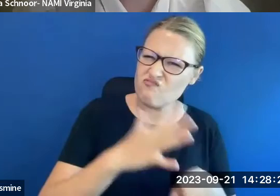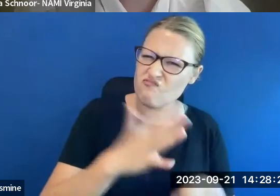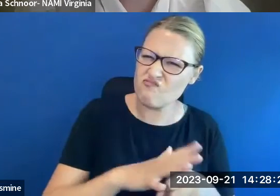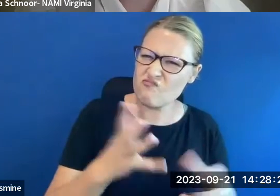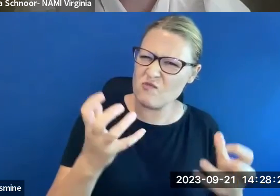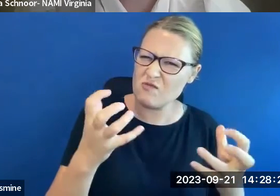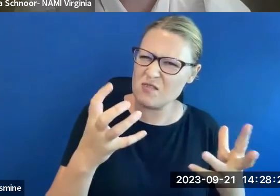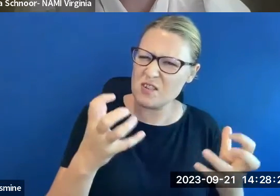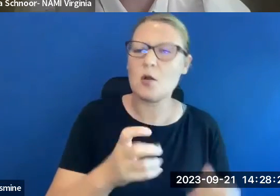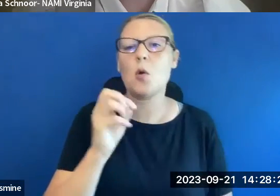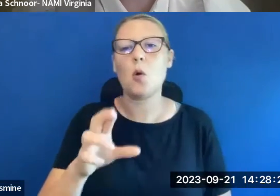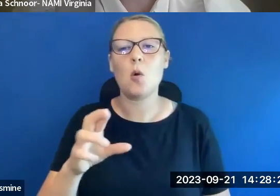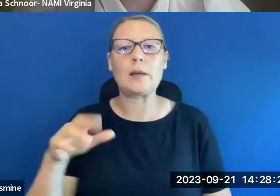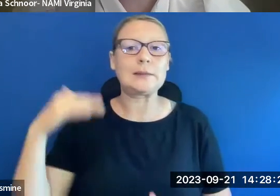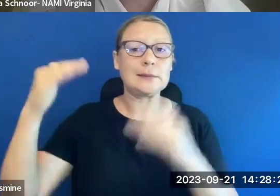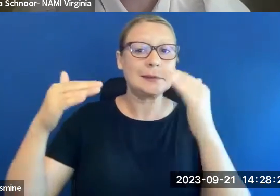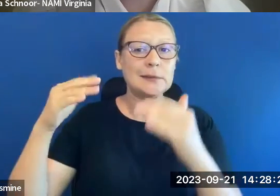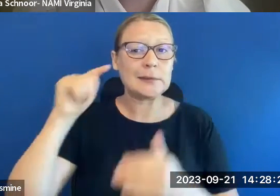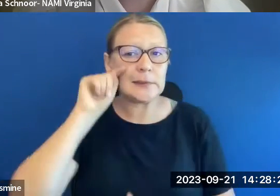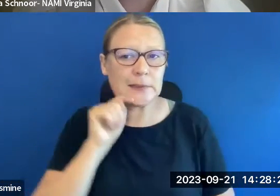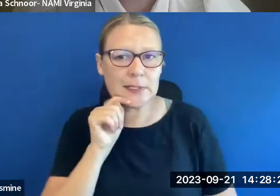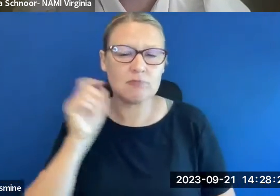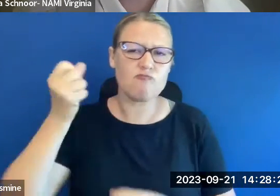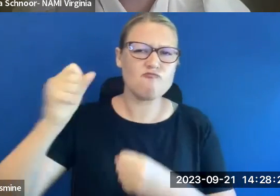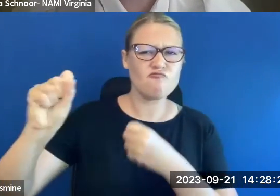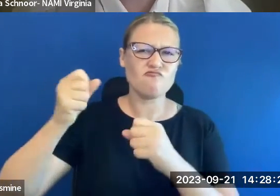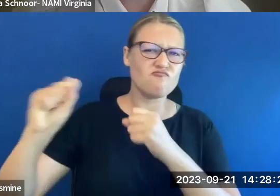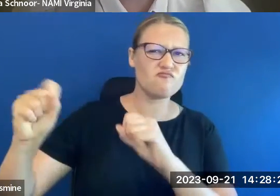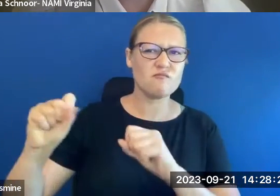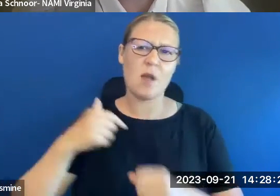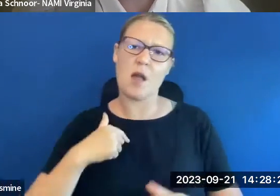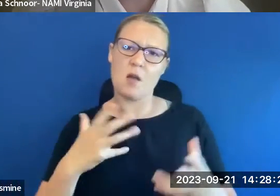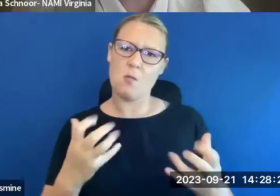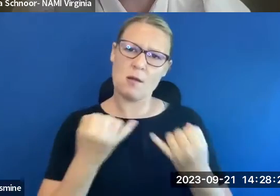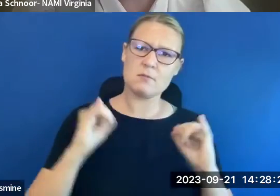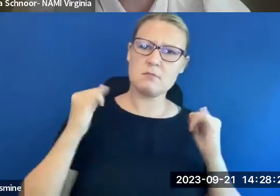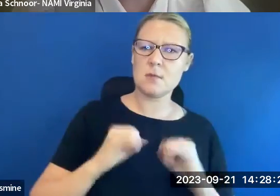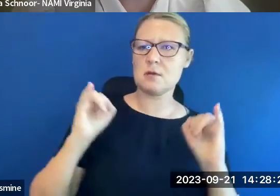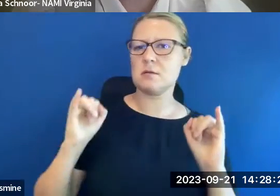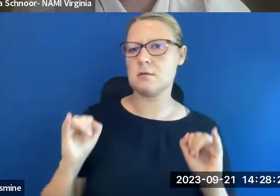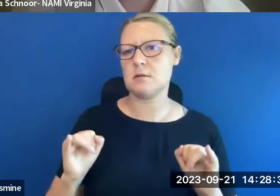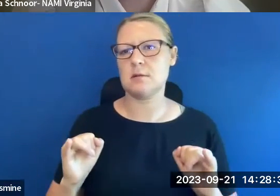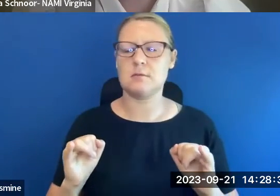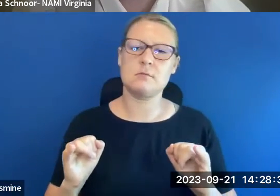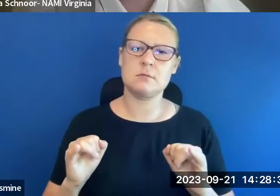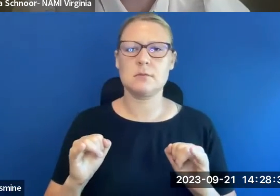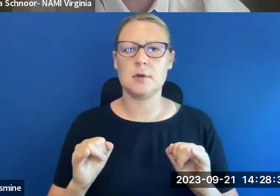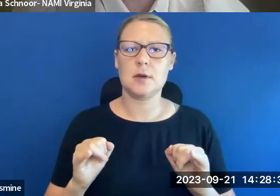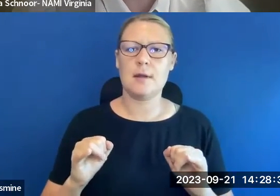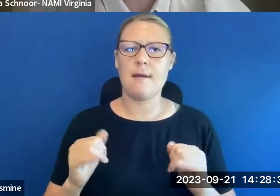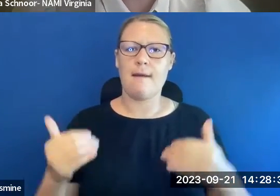or the rebellion of a teenager who is trying to become independent and, you know, have